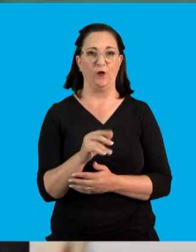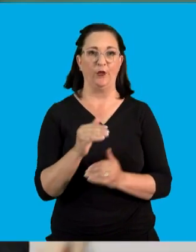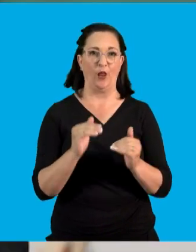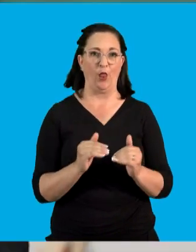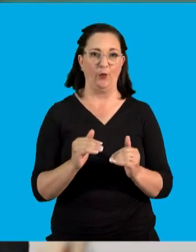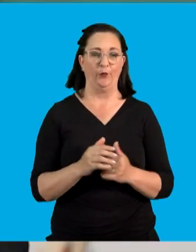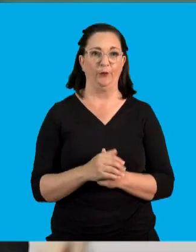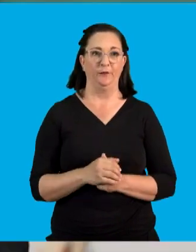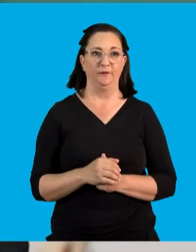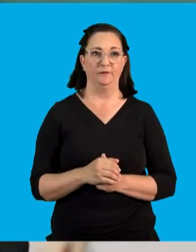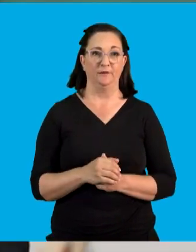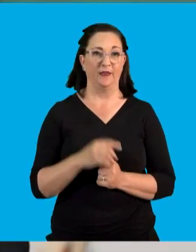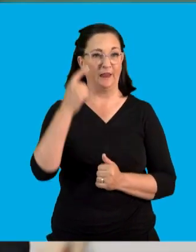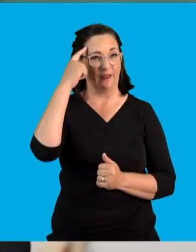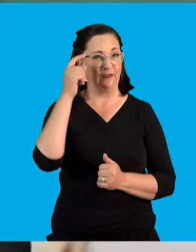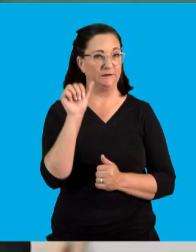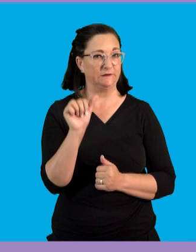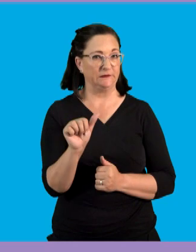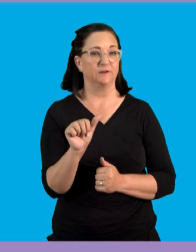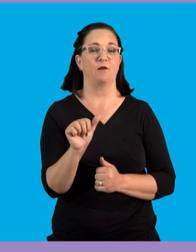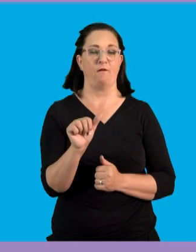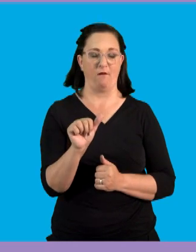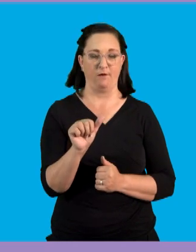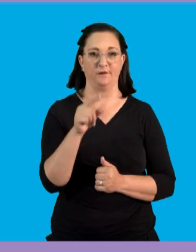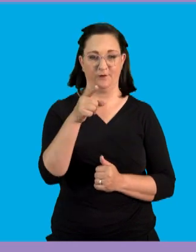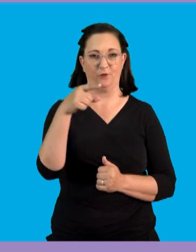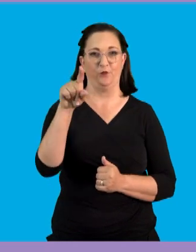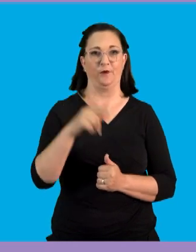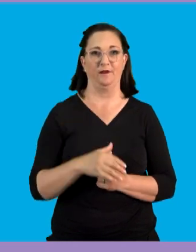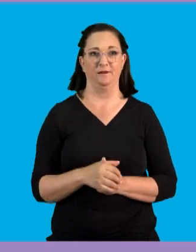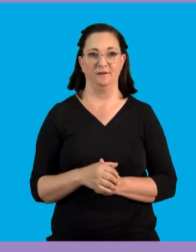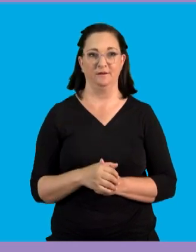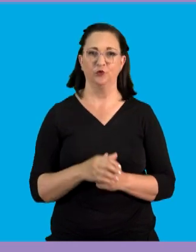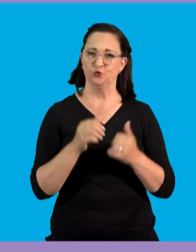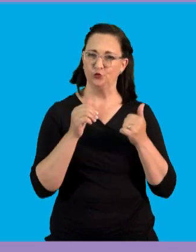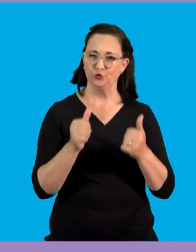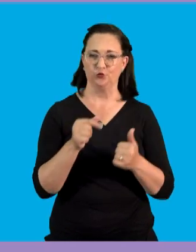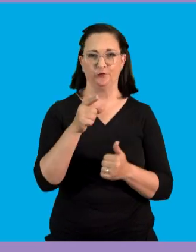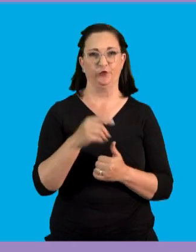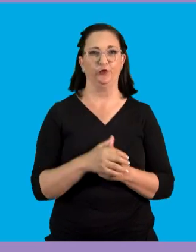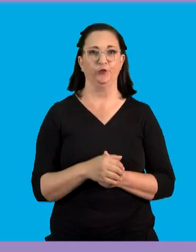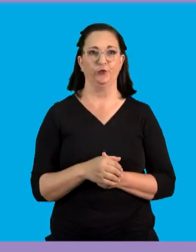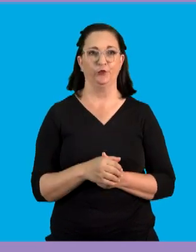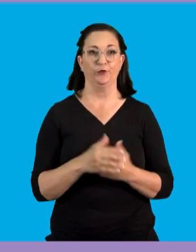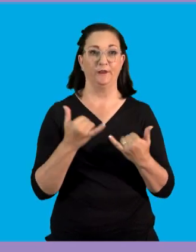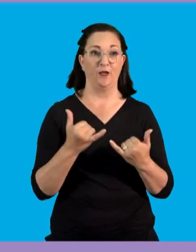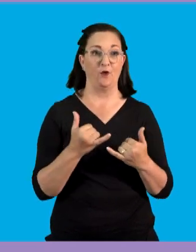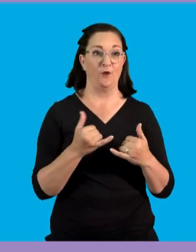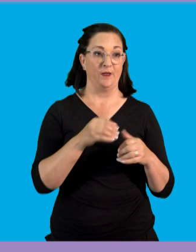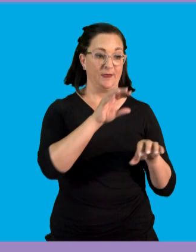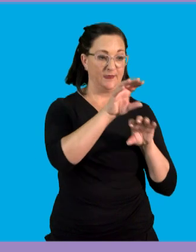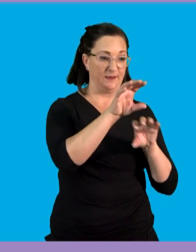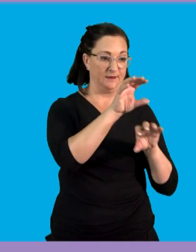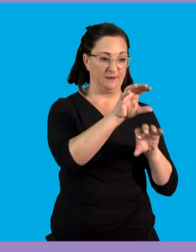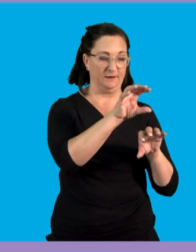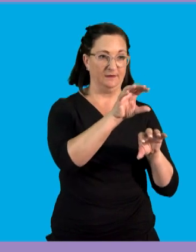and 3? If you are thinking of 6, then you are absolutely correct. Good for you. So how are we